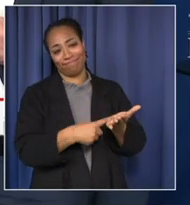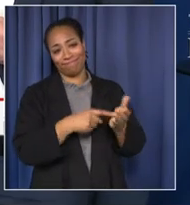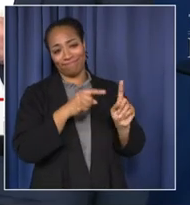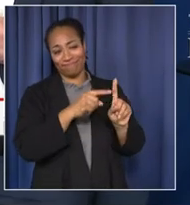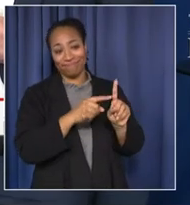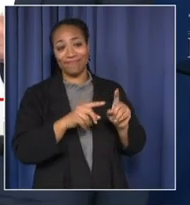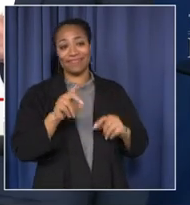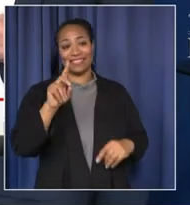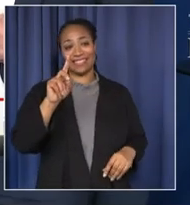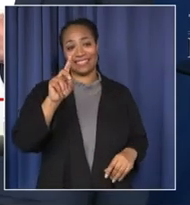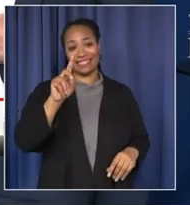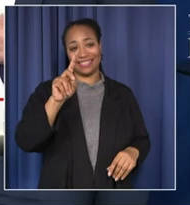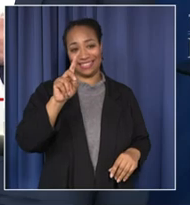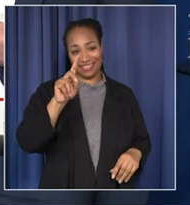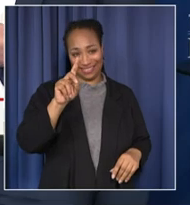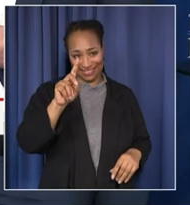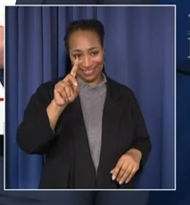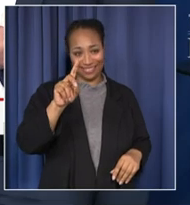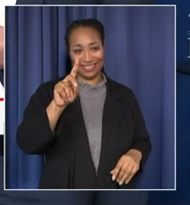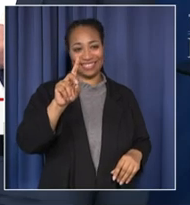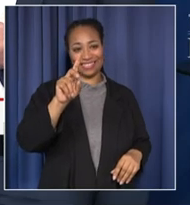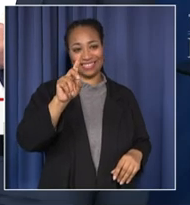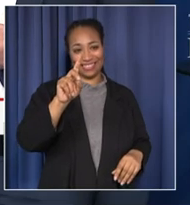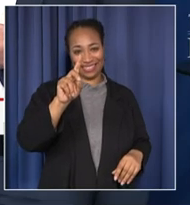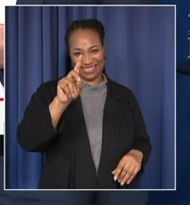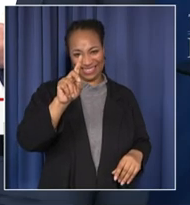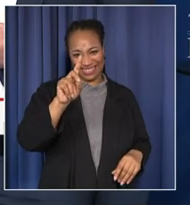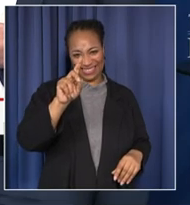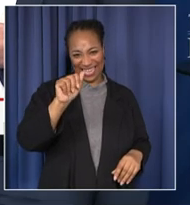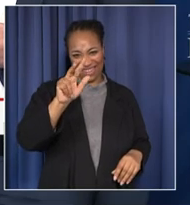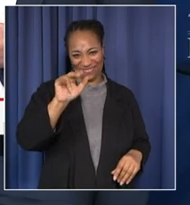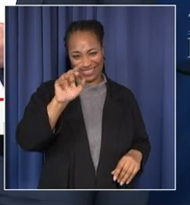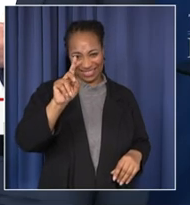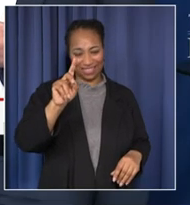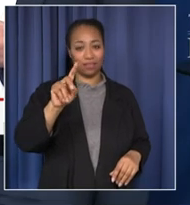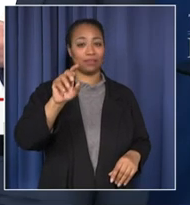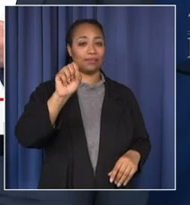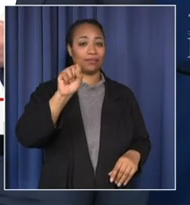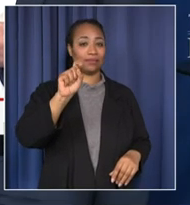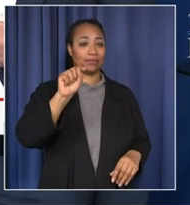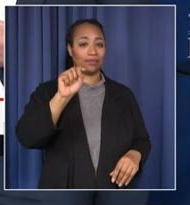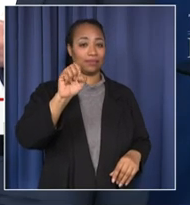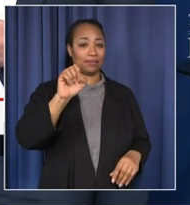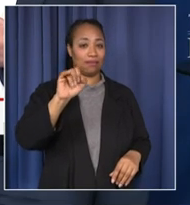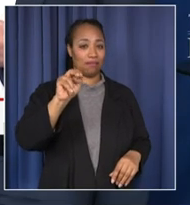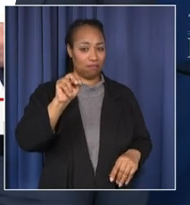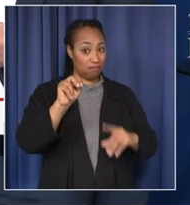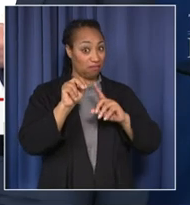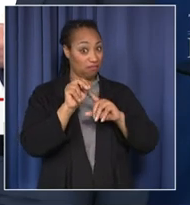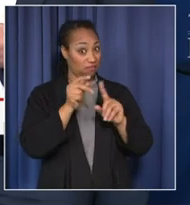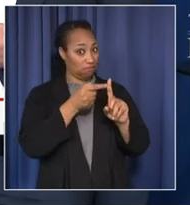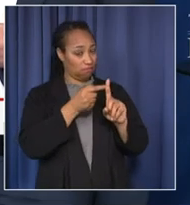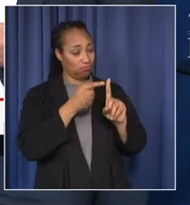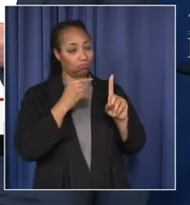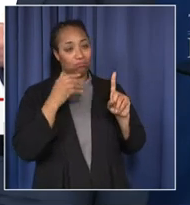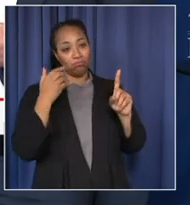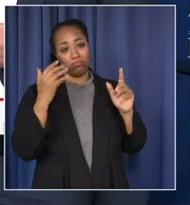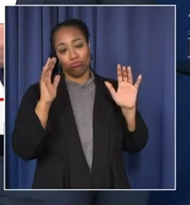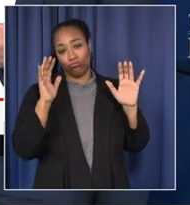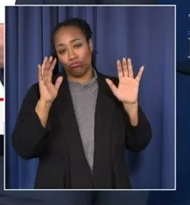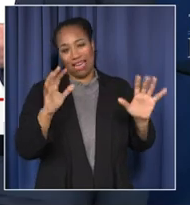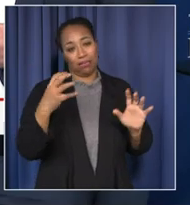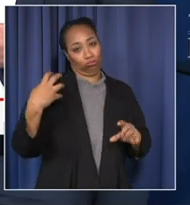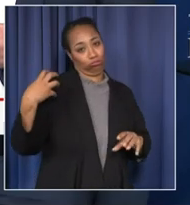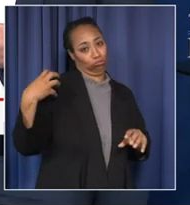board. And he has contributed a lot of his personal wealth to what he calls